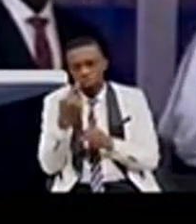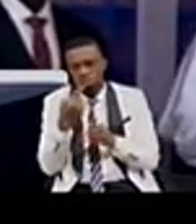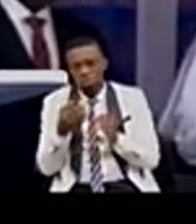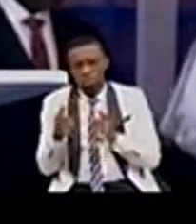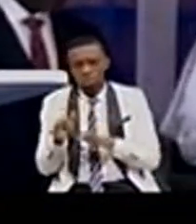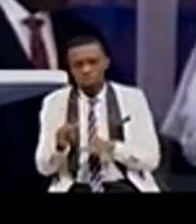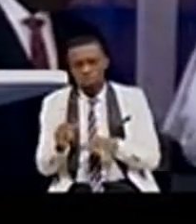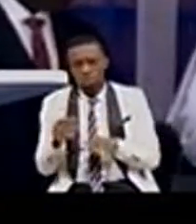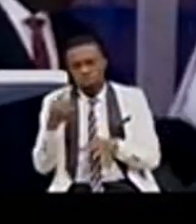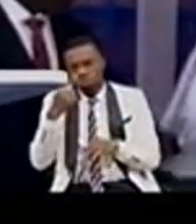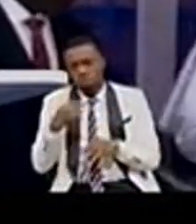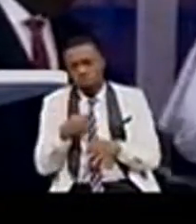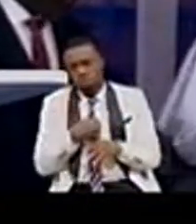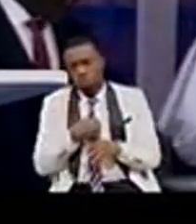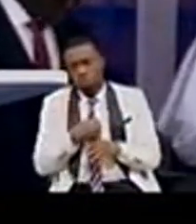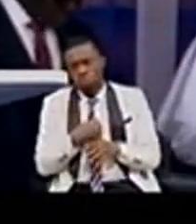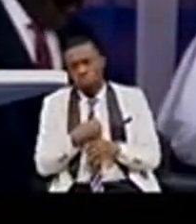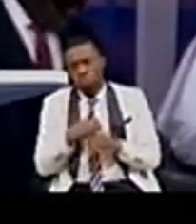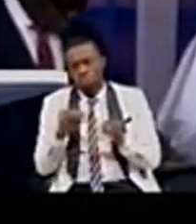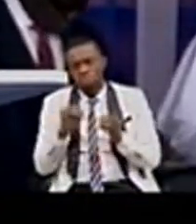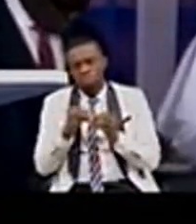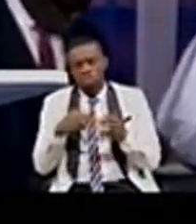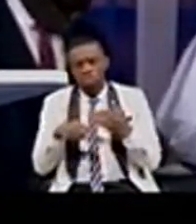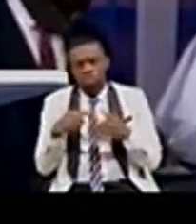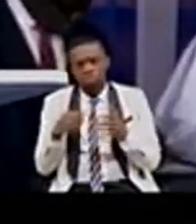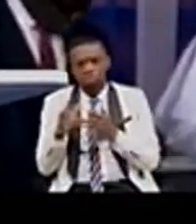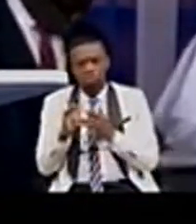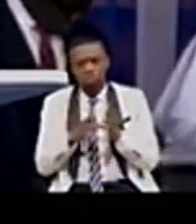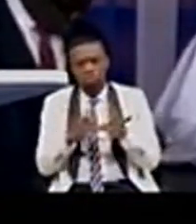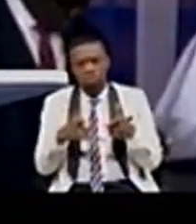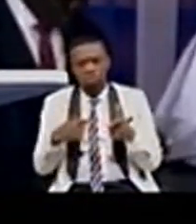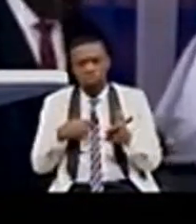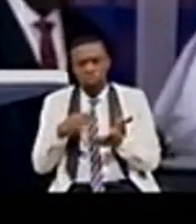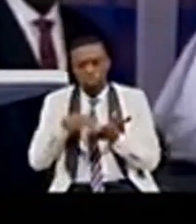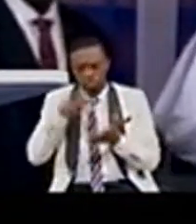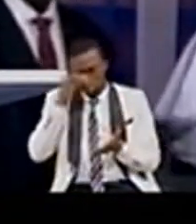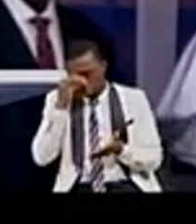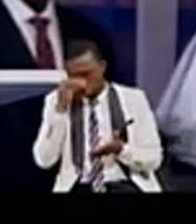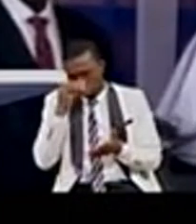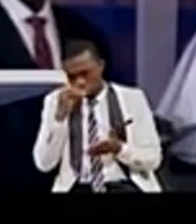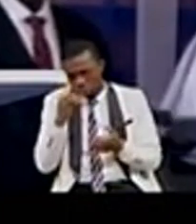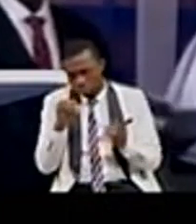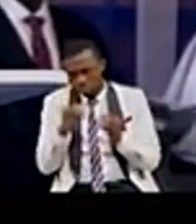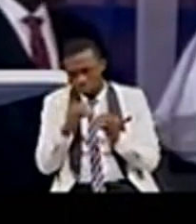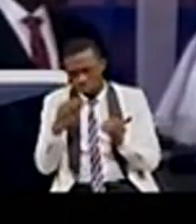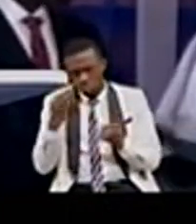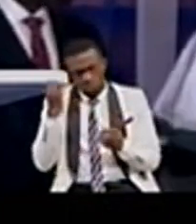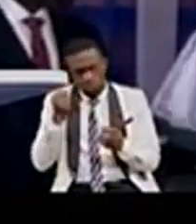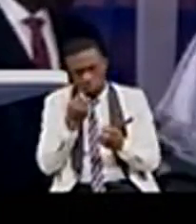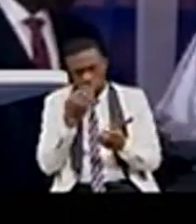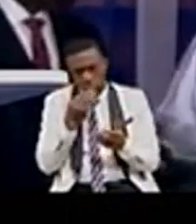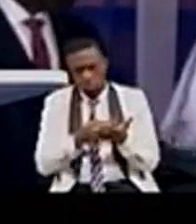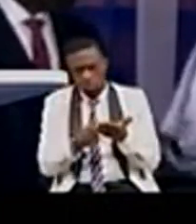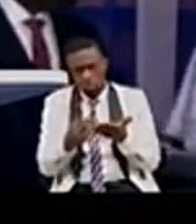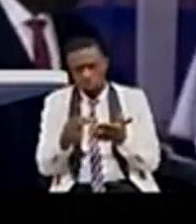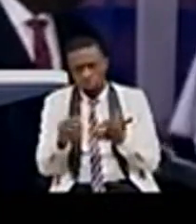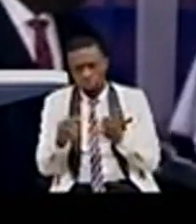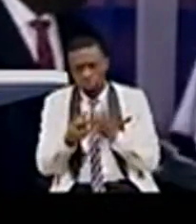me. More about Jesus, let me learn. More of his holy will, the